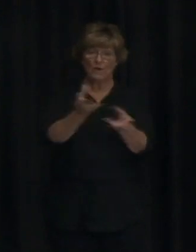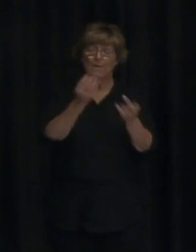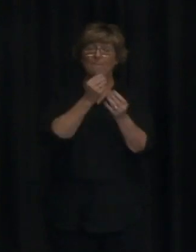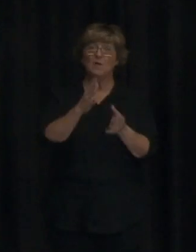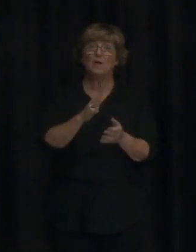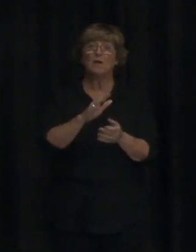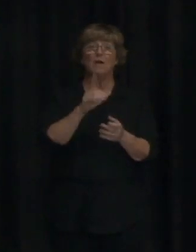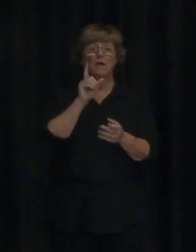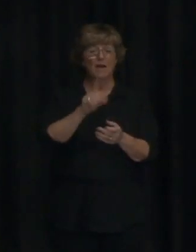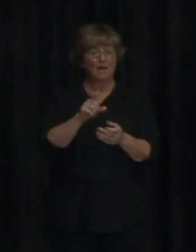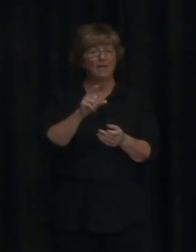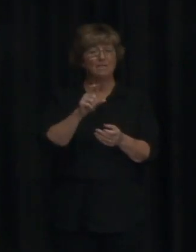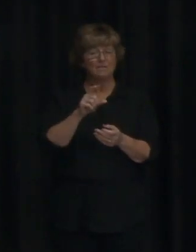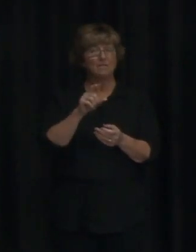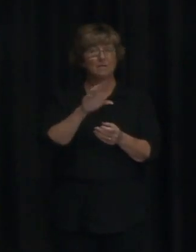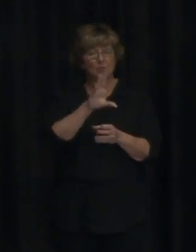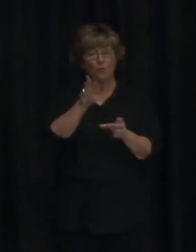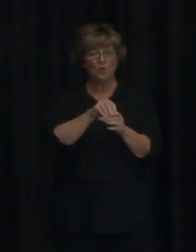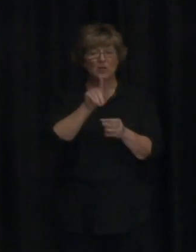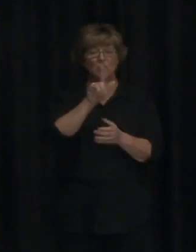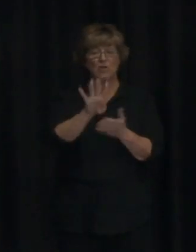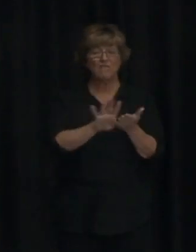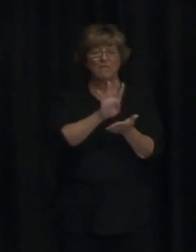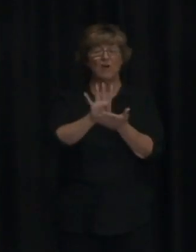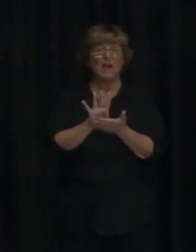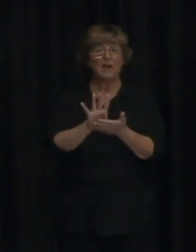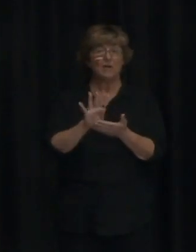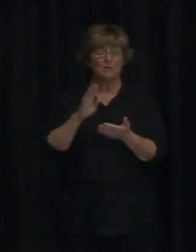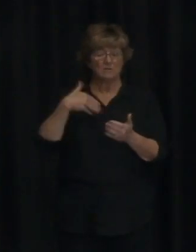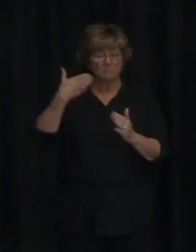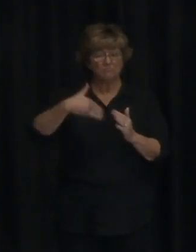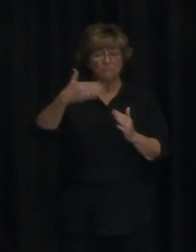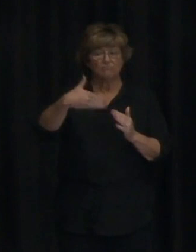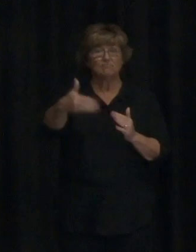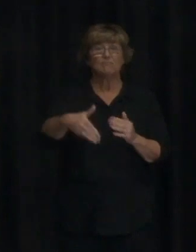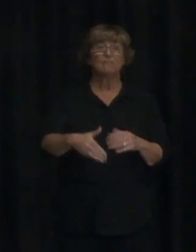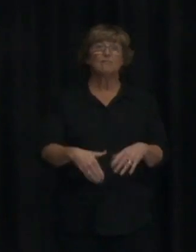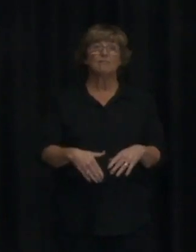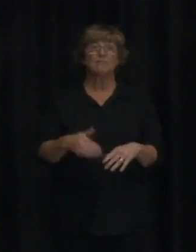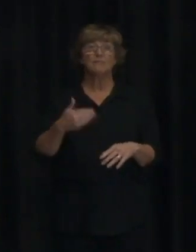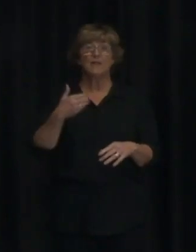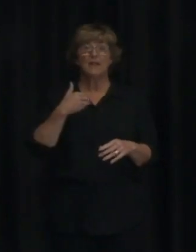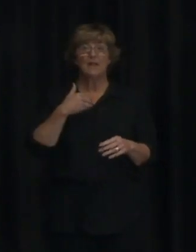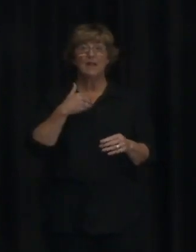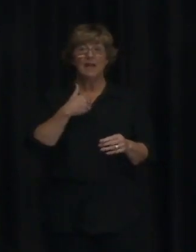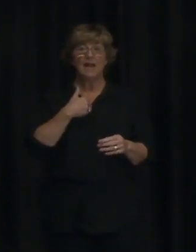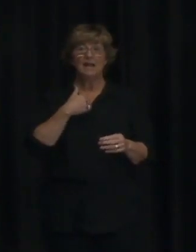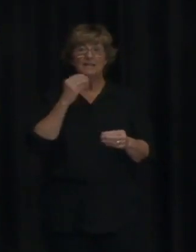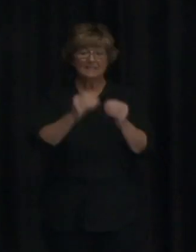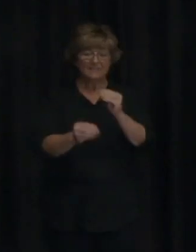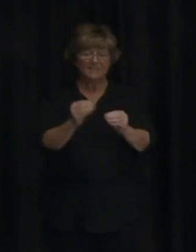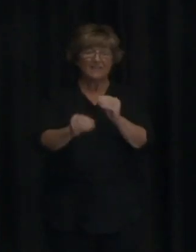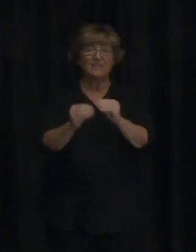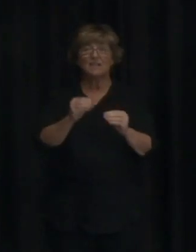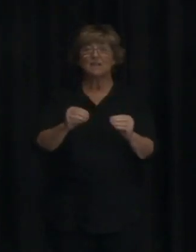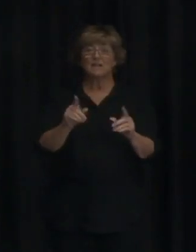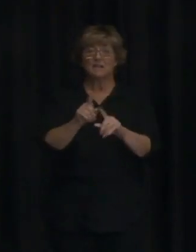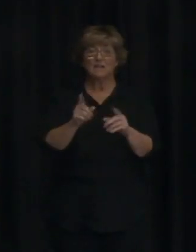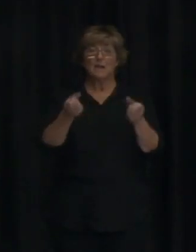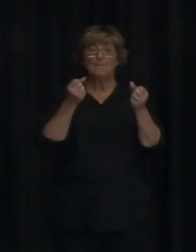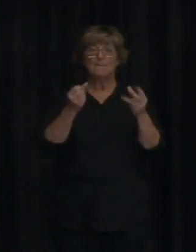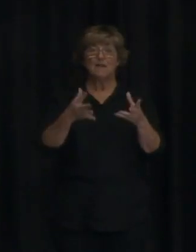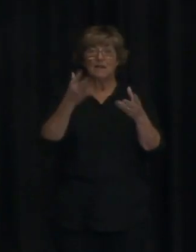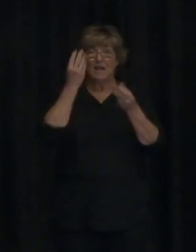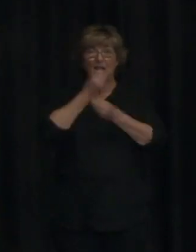24-hour reporting requirements for any cases. It has correction strategies as it relates to multiple